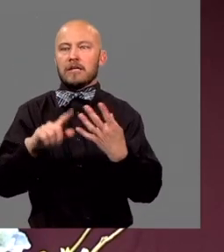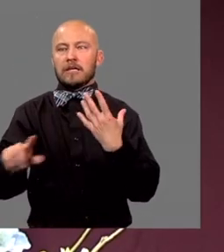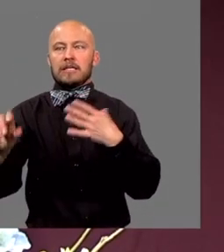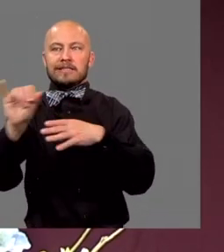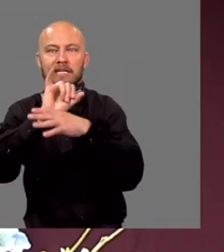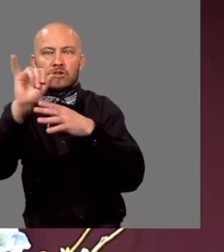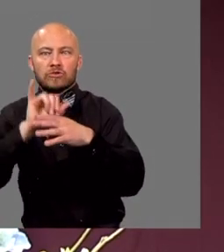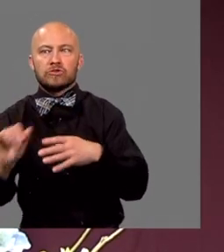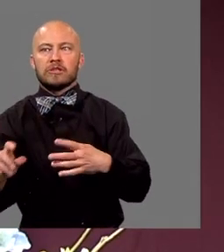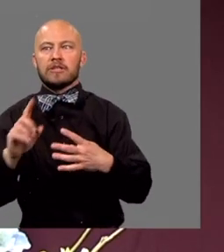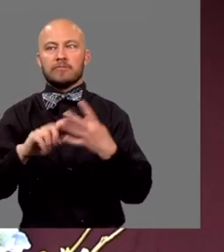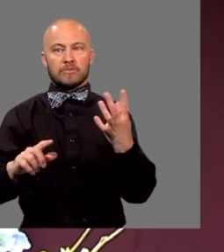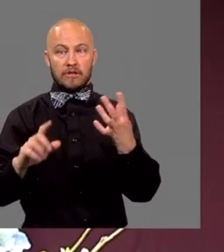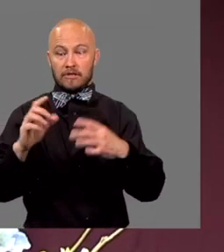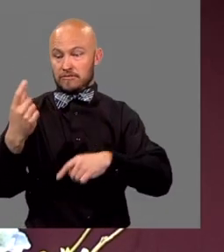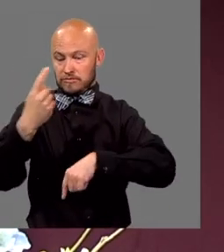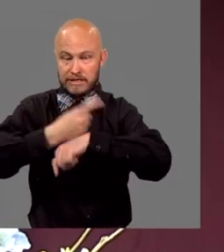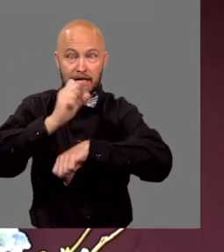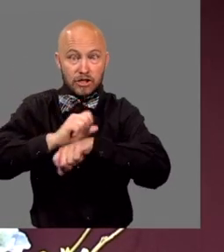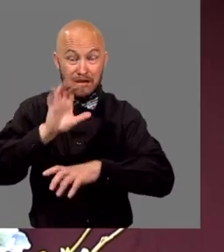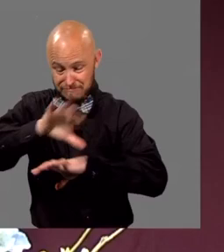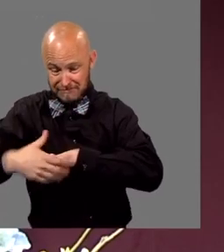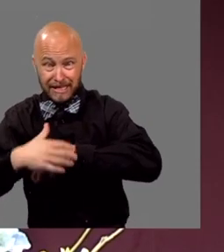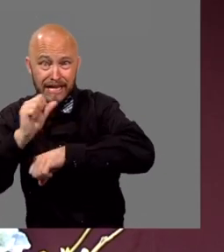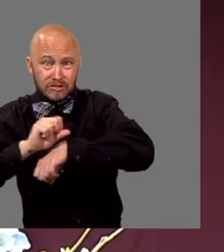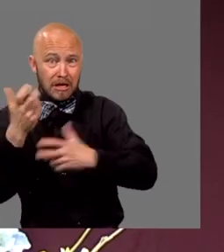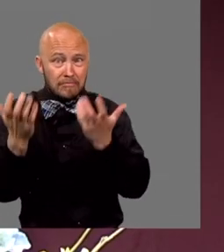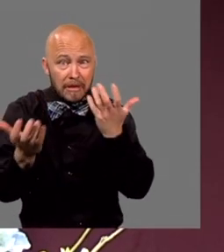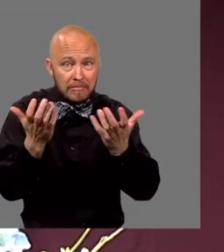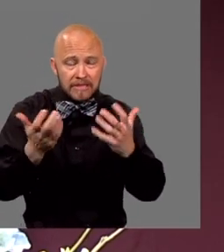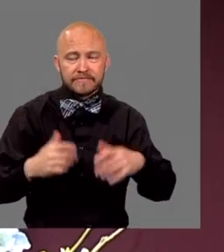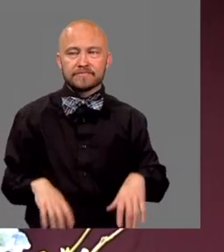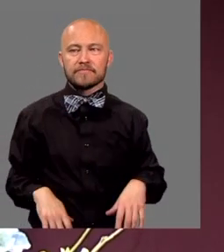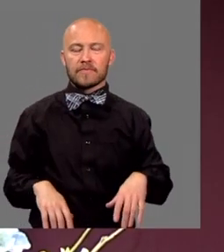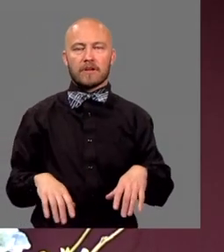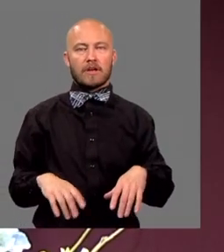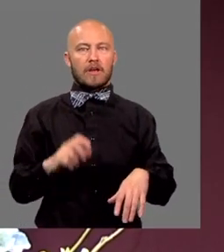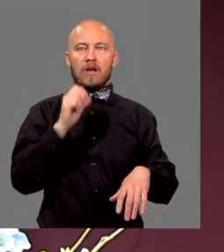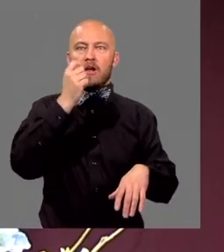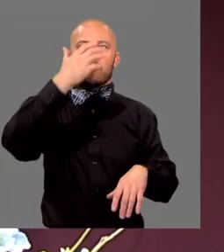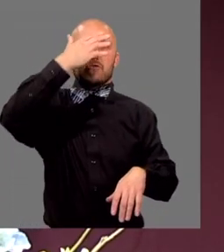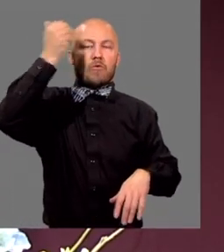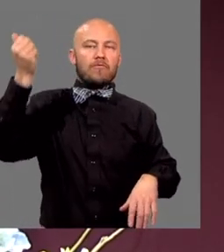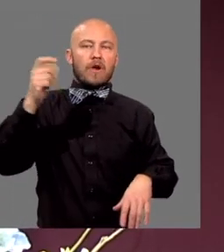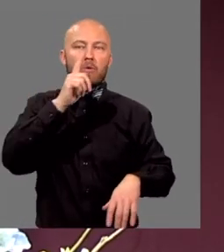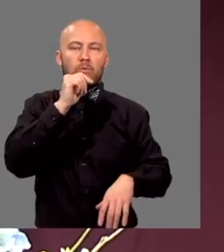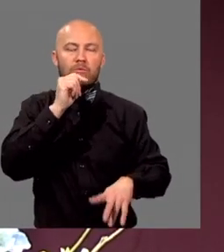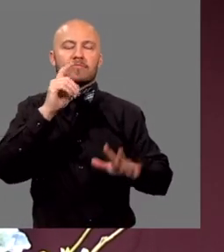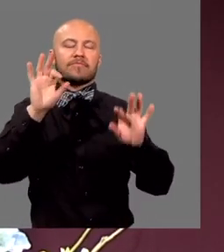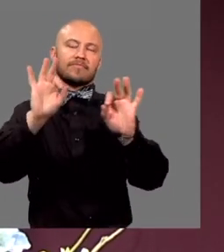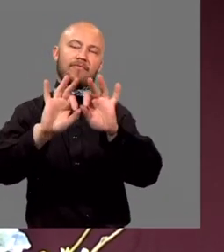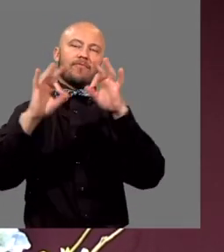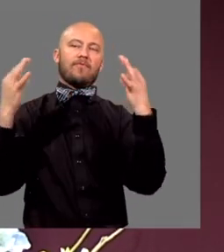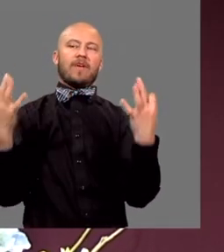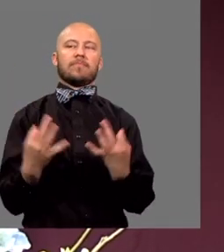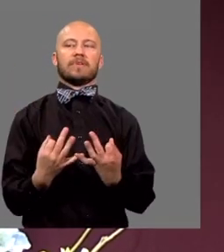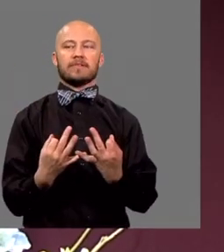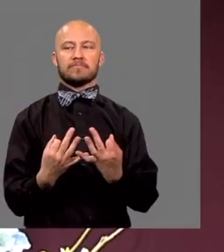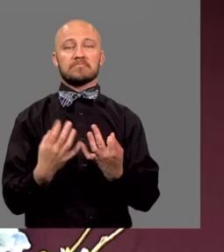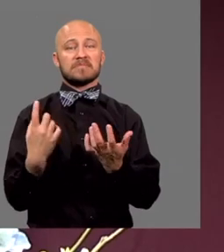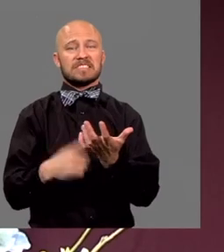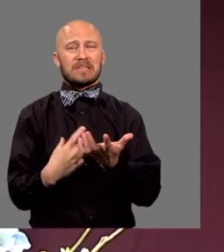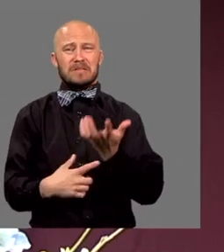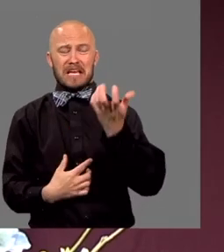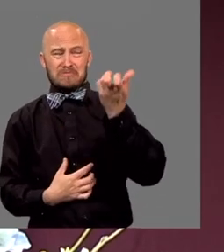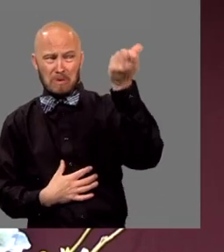externships, your day job, and even your night job. And not to forget your family that you sometimes put